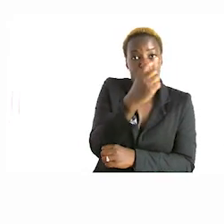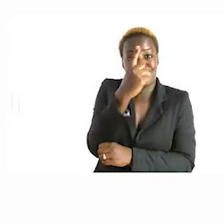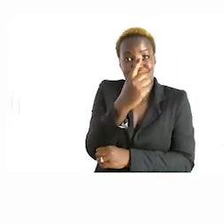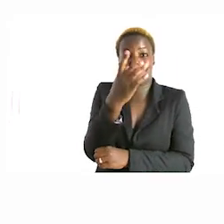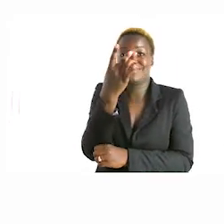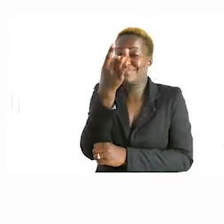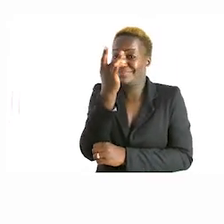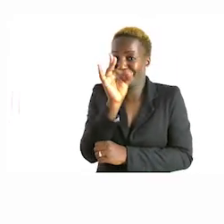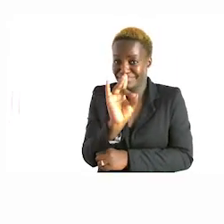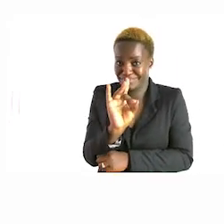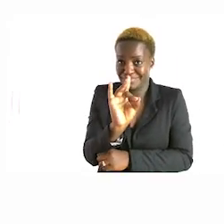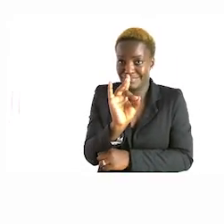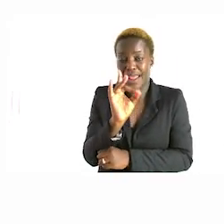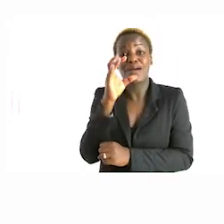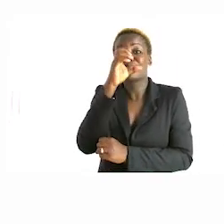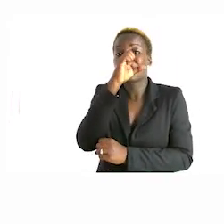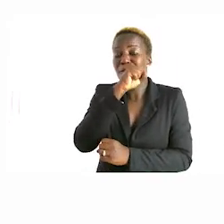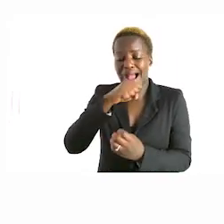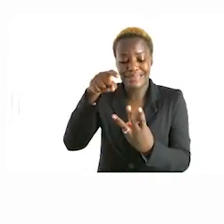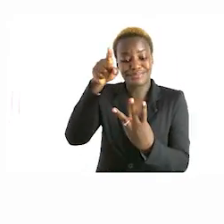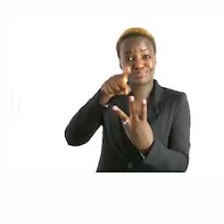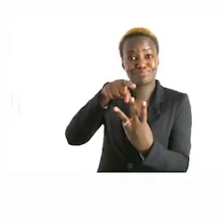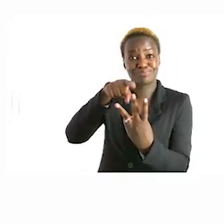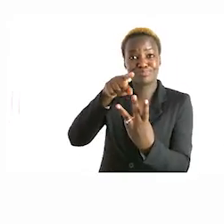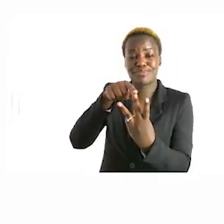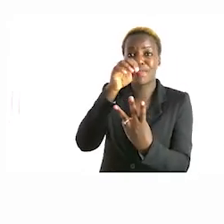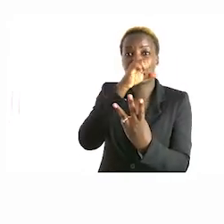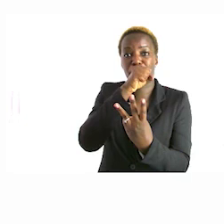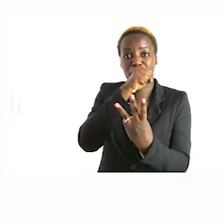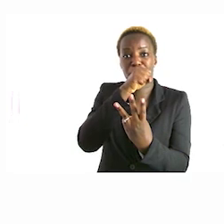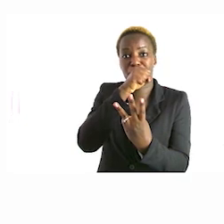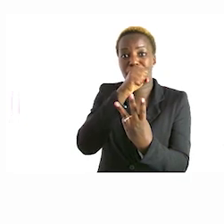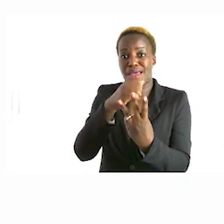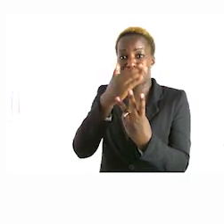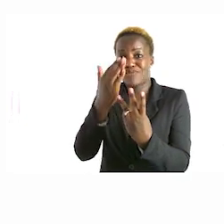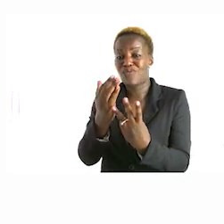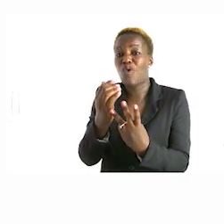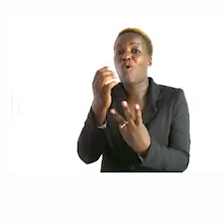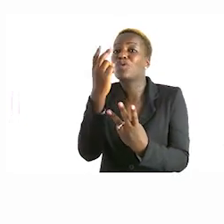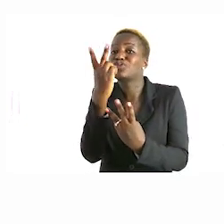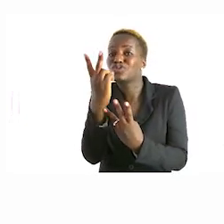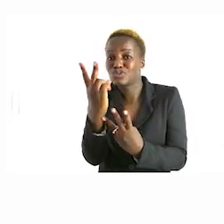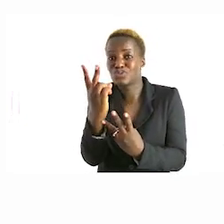218. And there is a number missing before we actually reach 300.